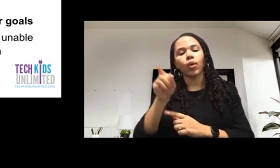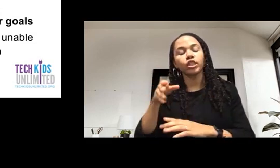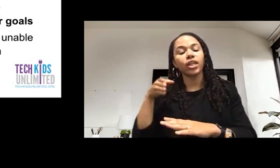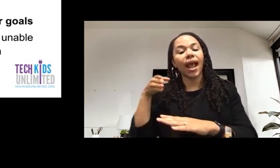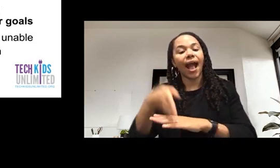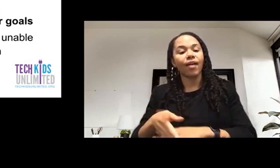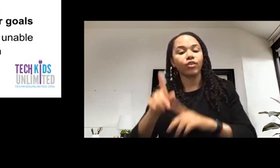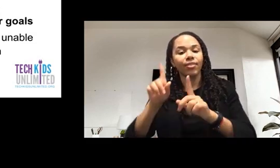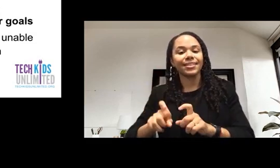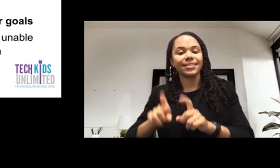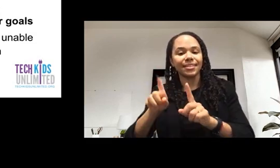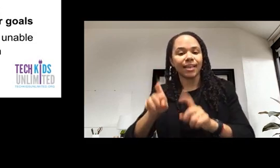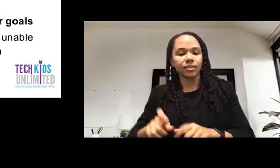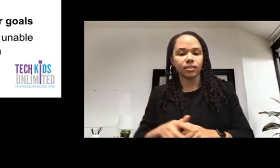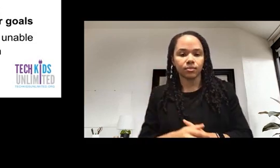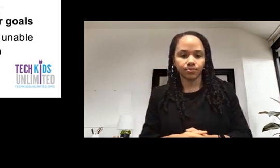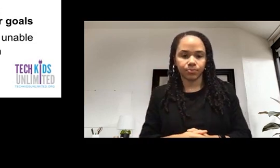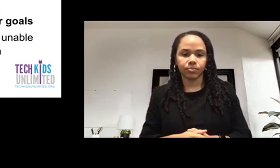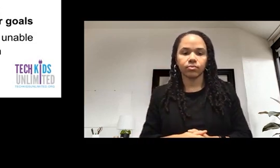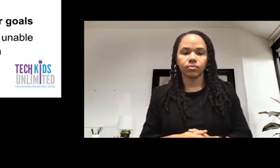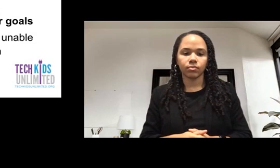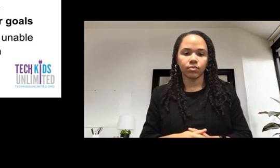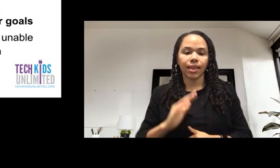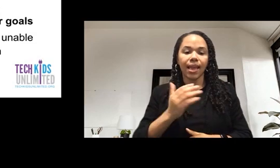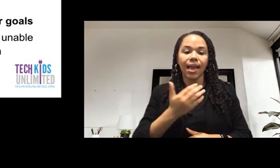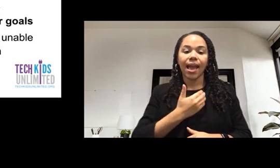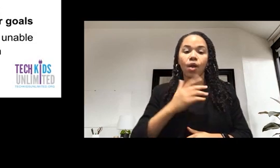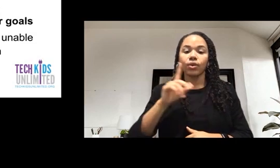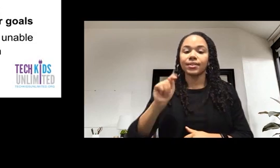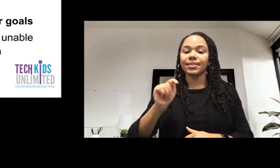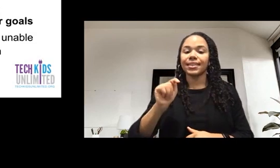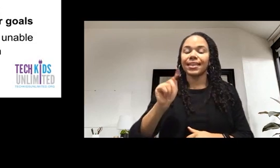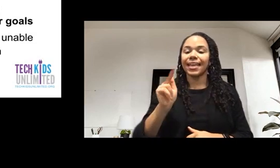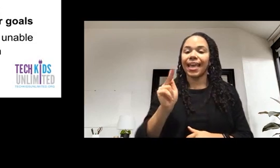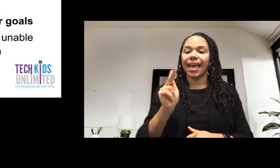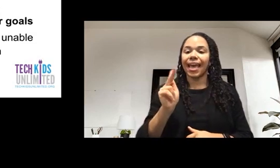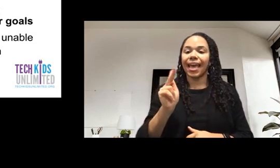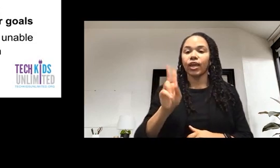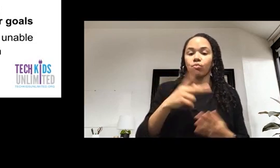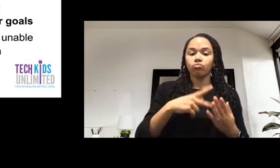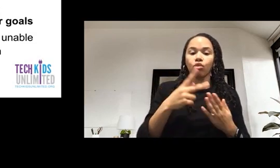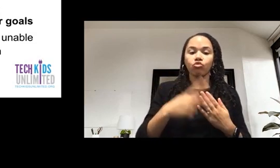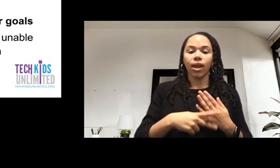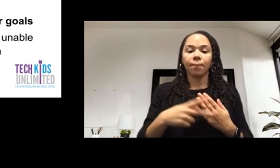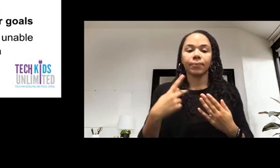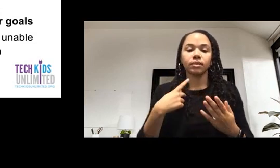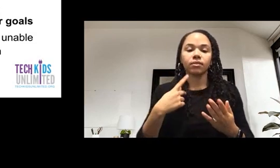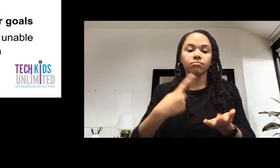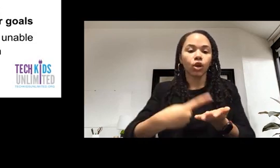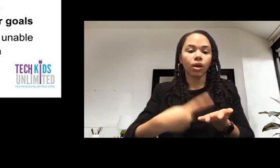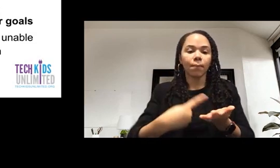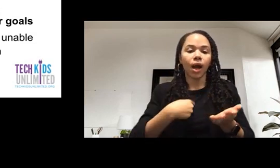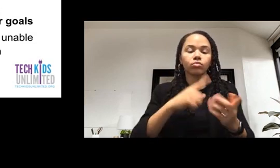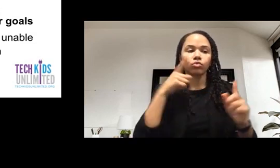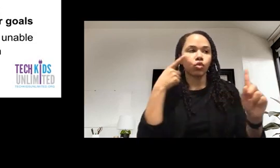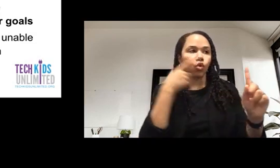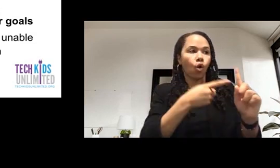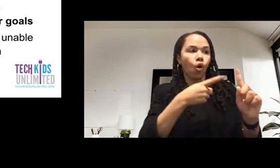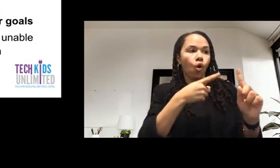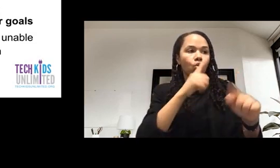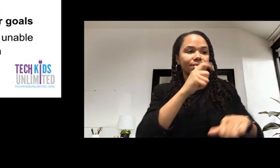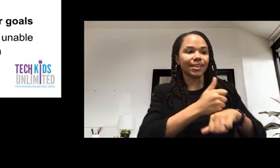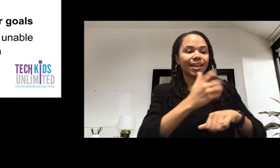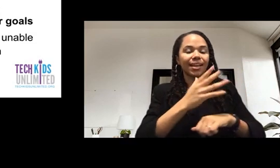our TKU programming, where we often talk about goal setting and planning. This approach to systemic thinking may